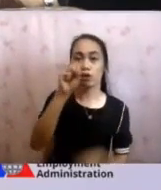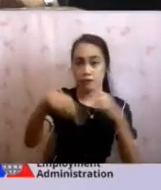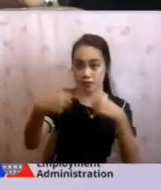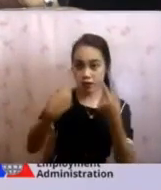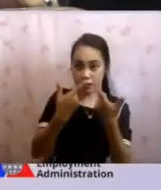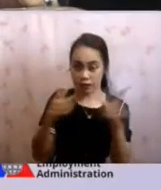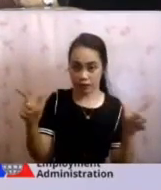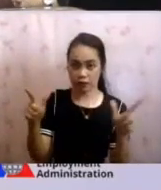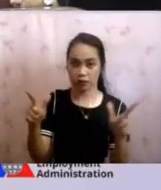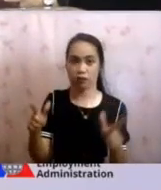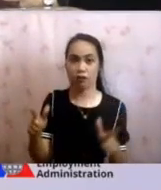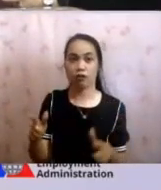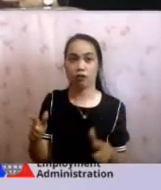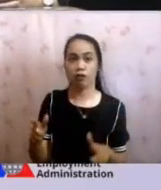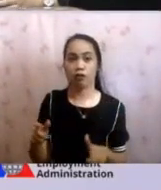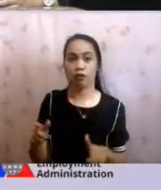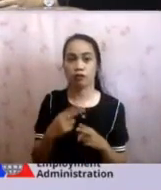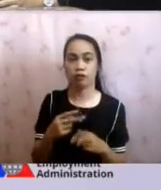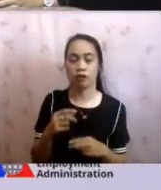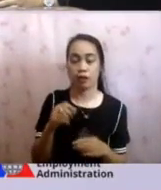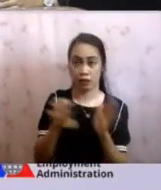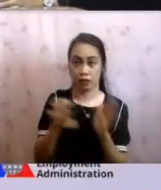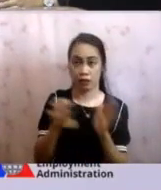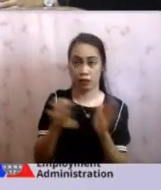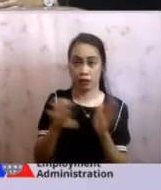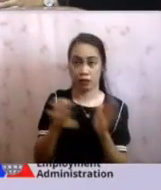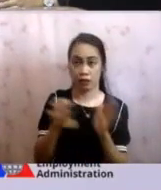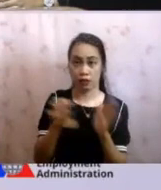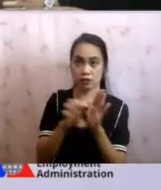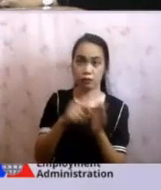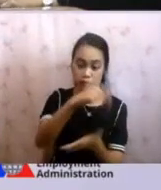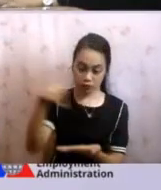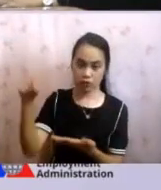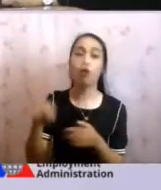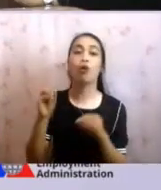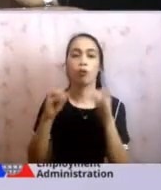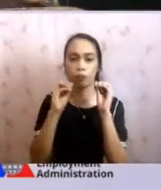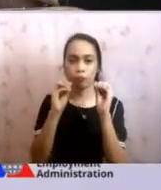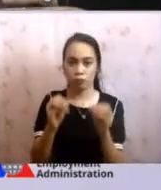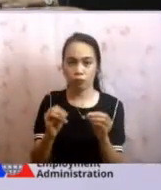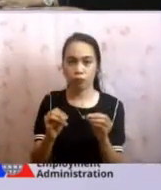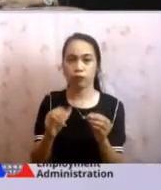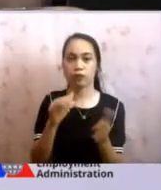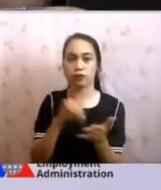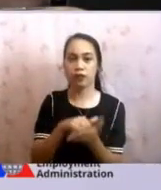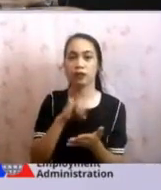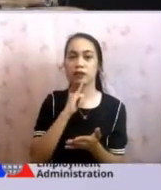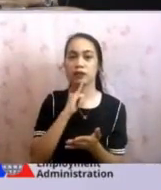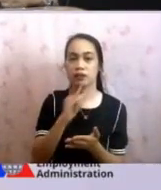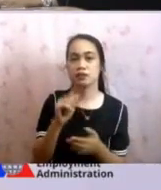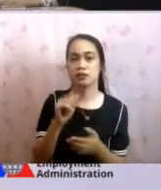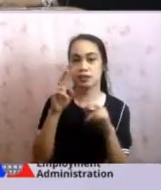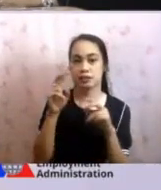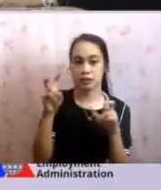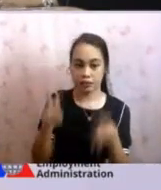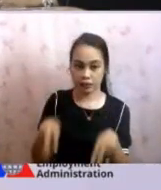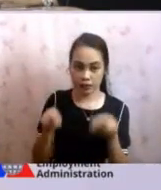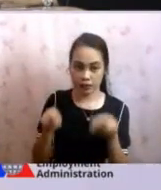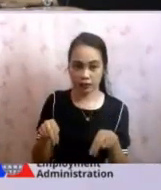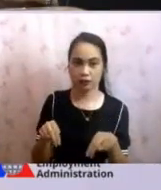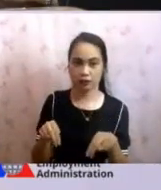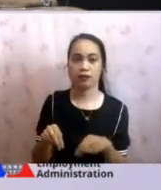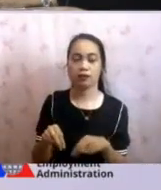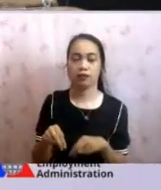So, I saw some applicants before nga ang ilahang resume, ilahang permahan. Guys, the letter,